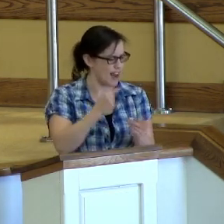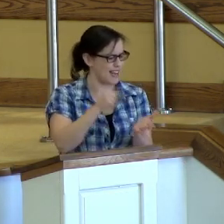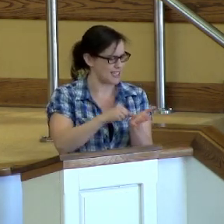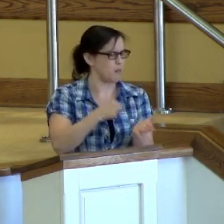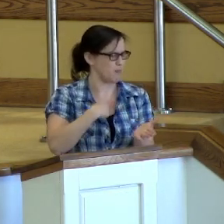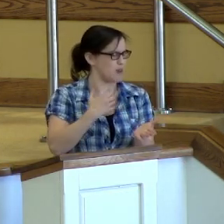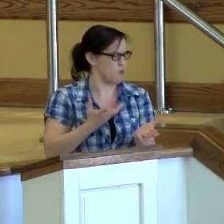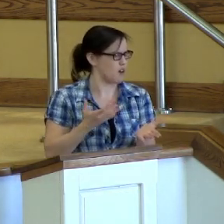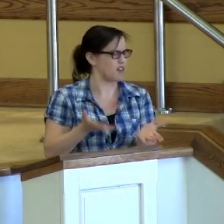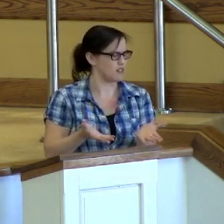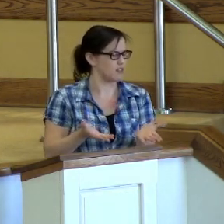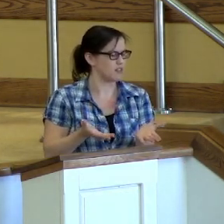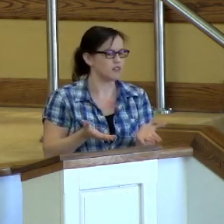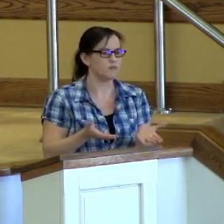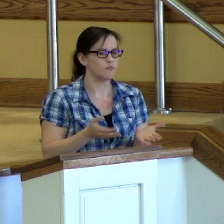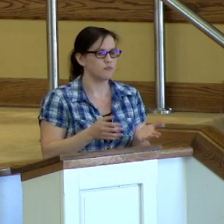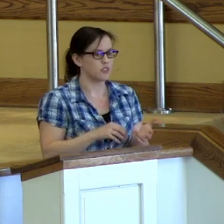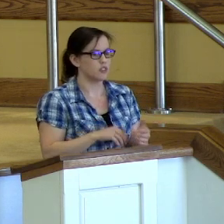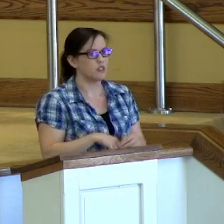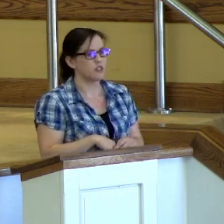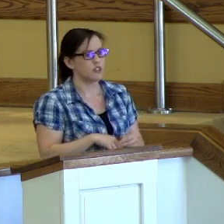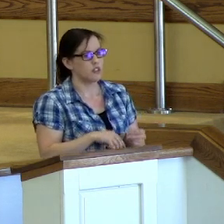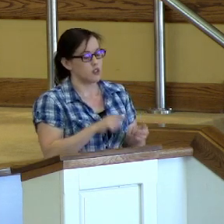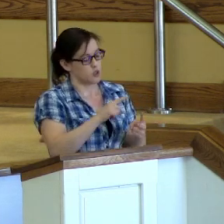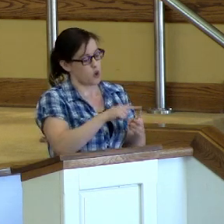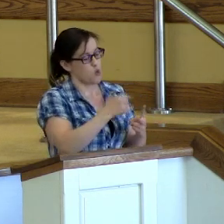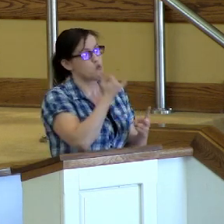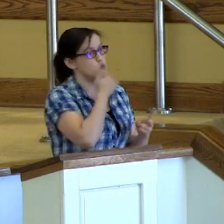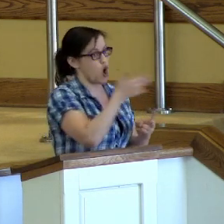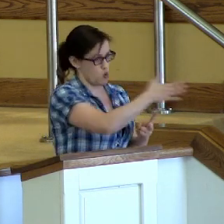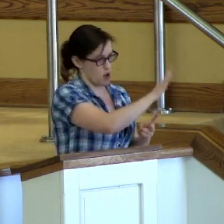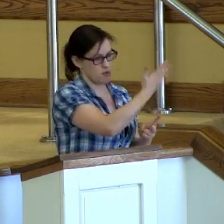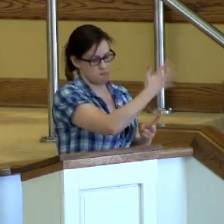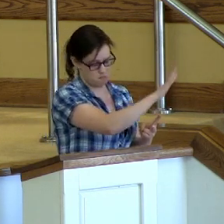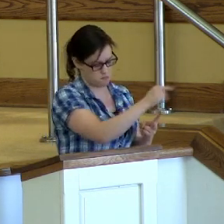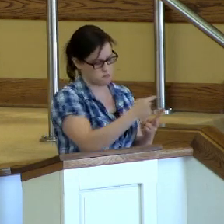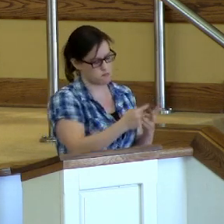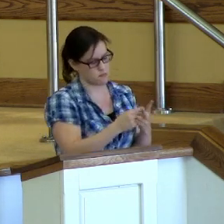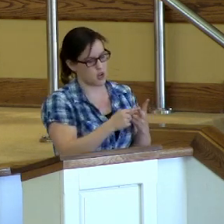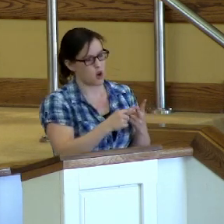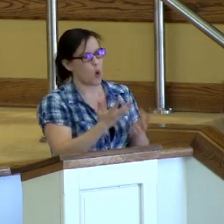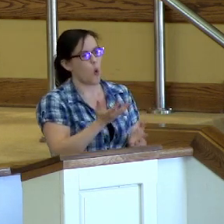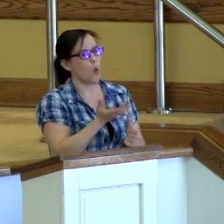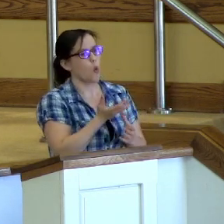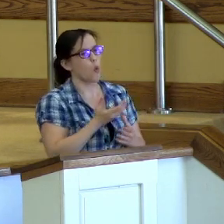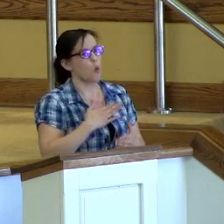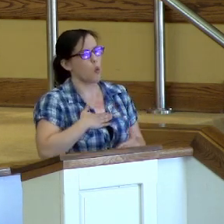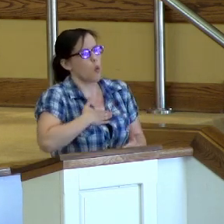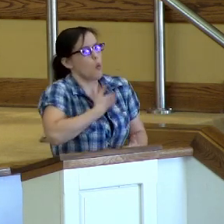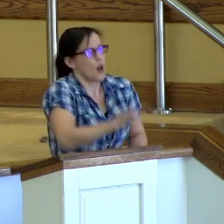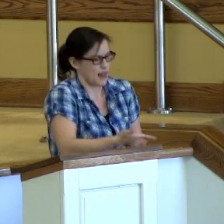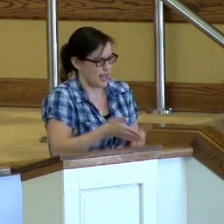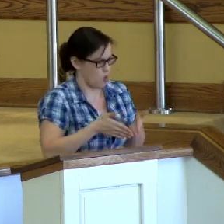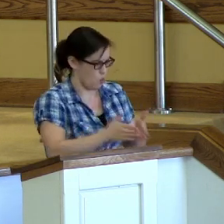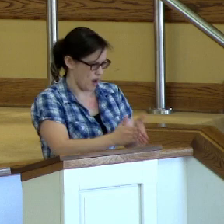the second point here, the first one's the wrong way. The second one's the willing way. So are you willing? Are you willing? You know,